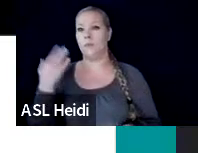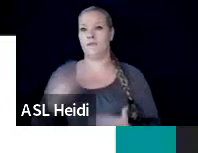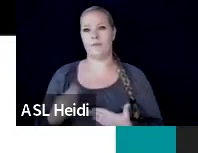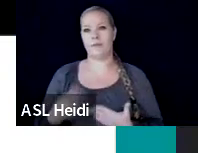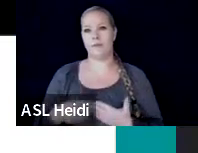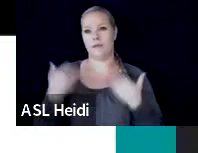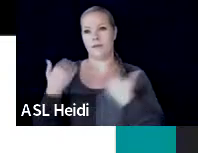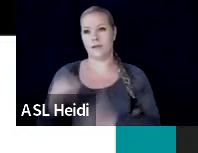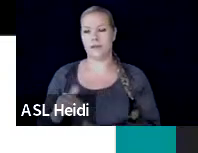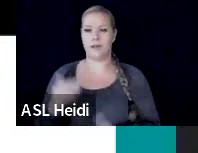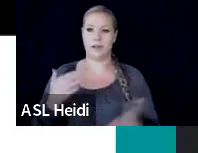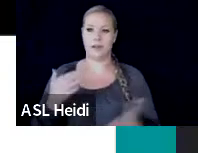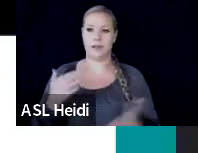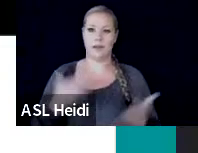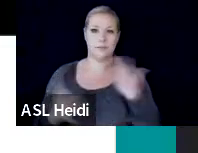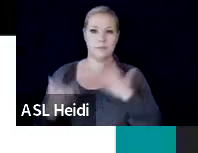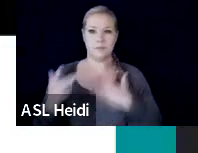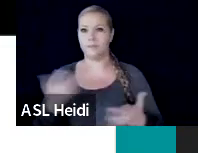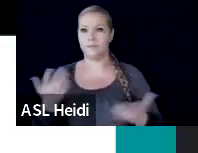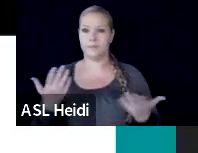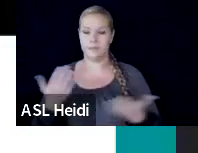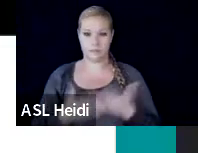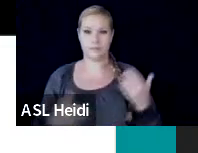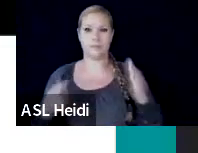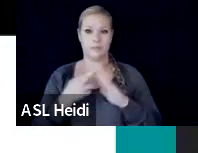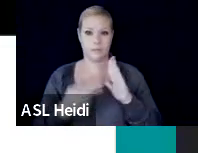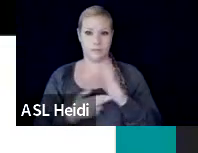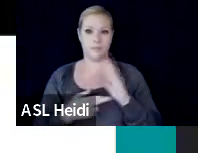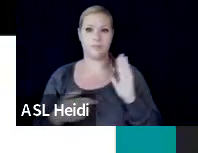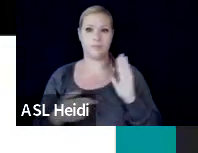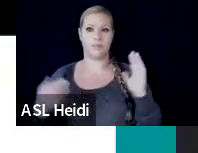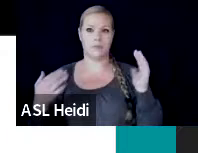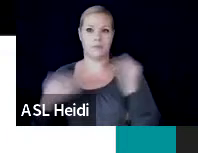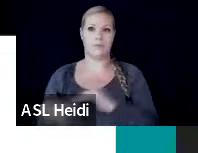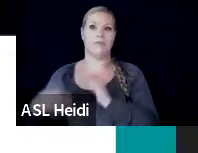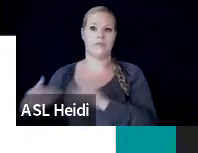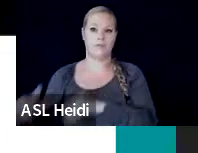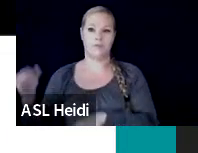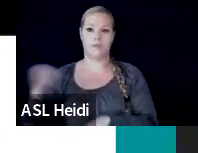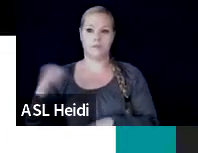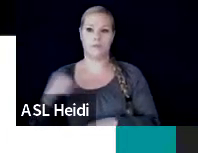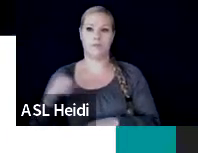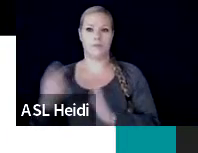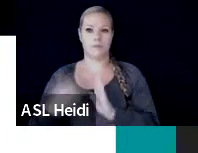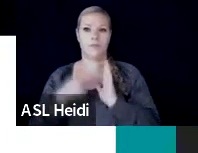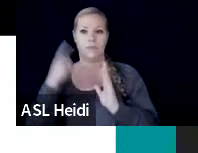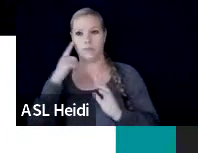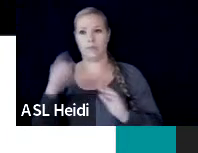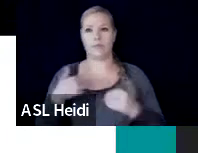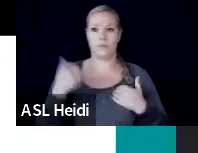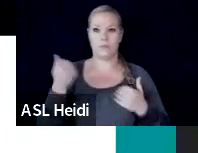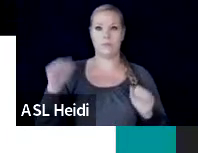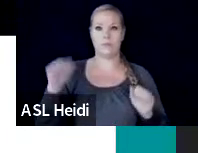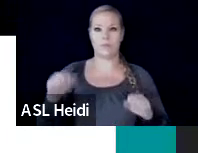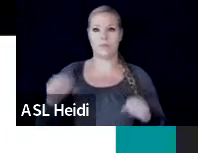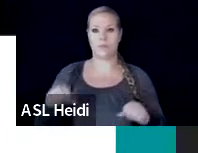regulations that require us to have some equitable approaches to